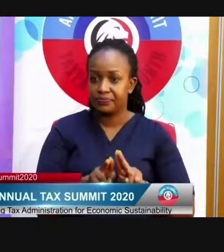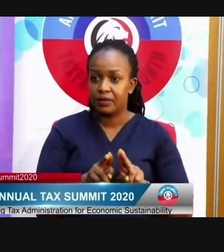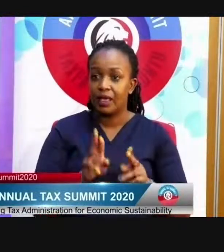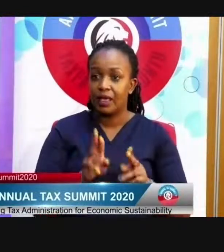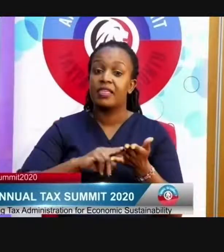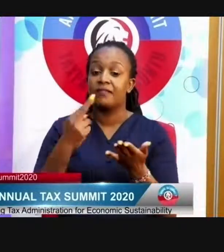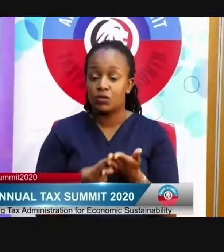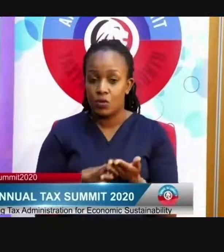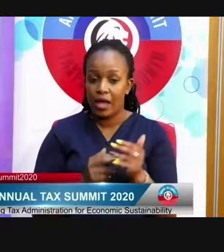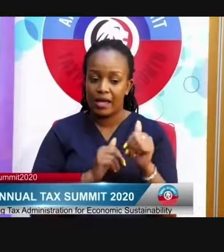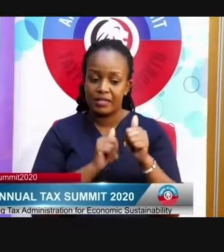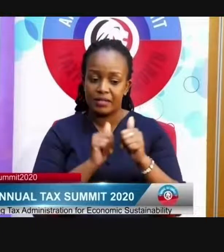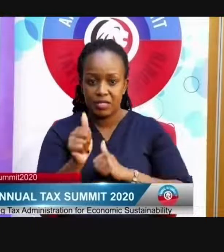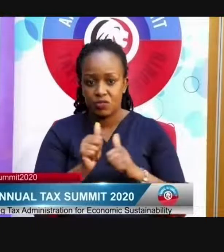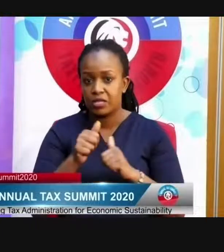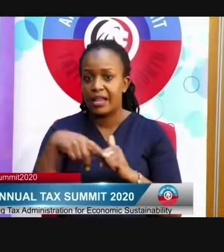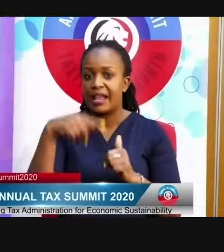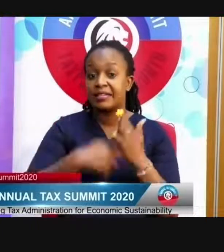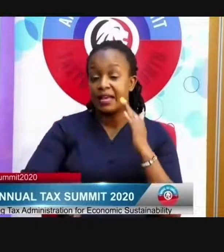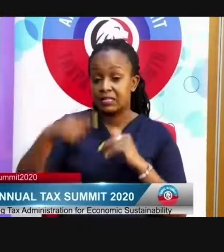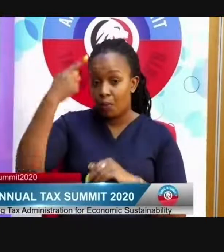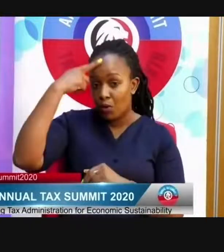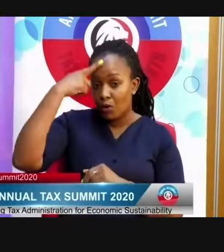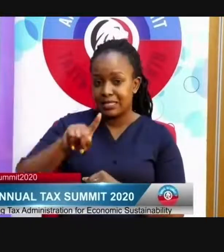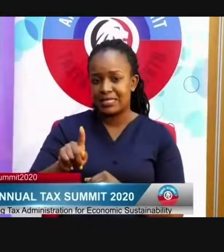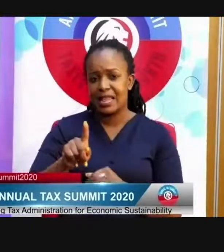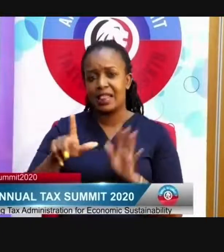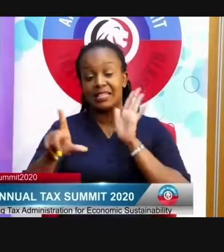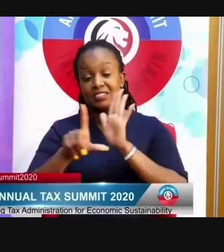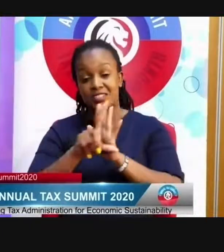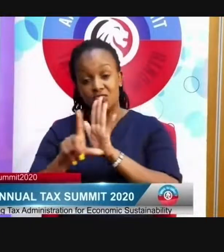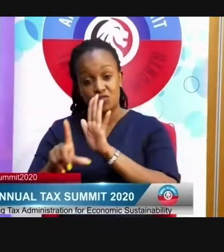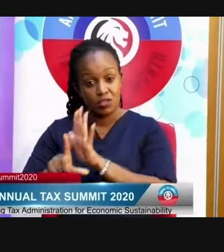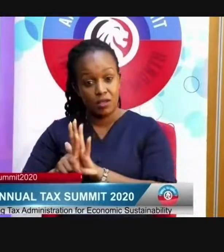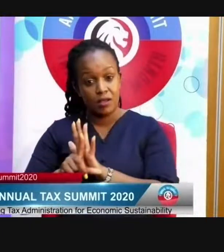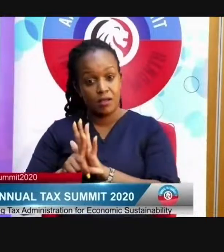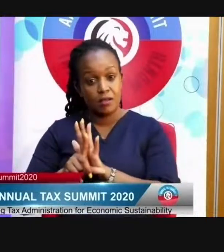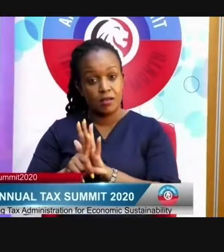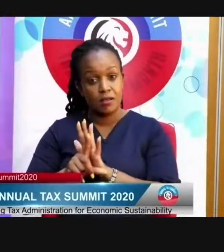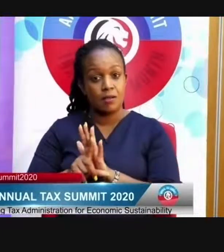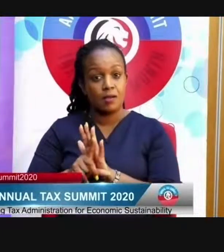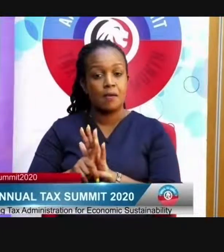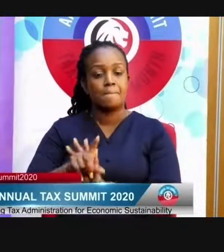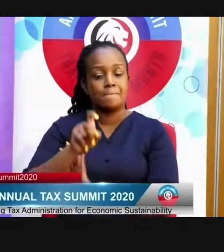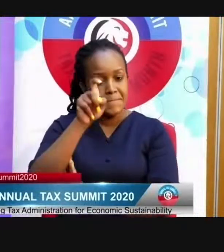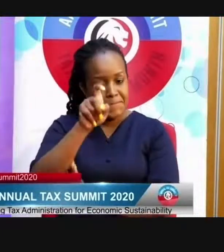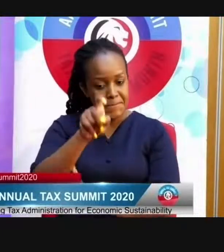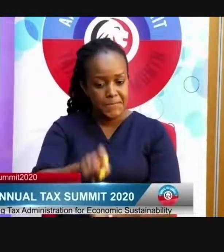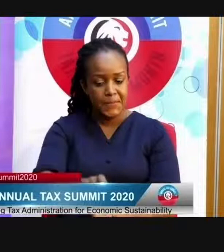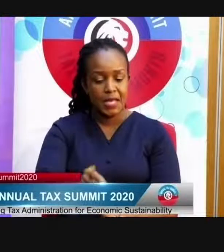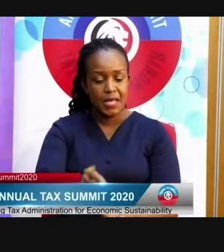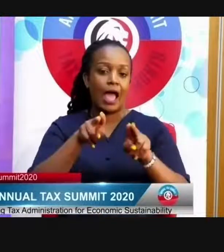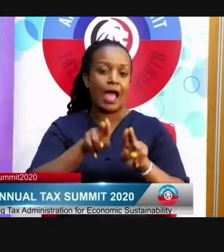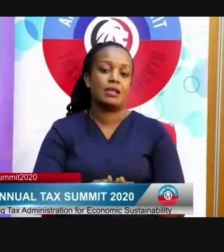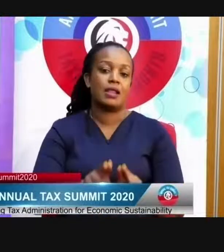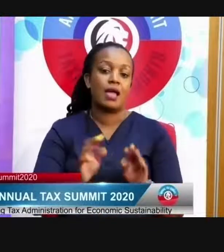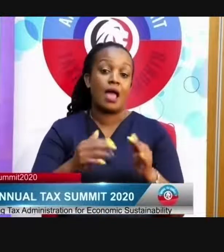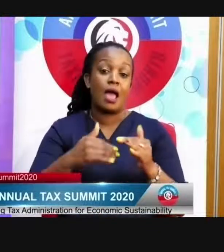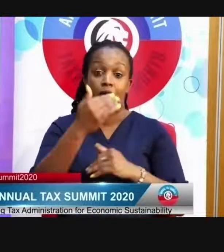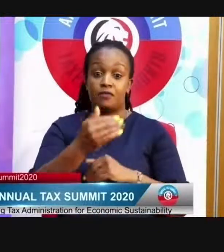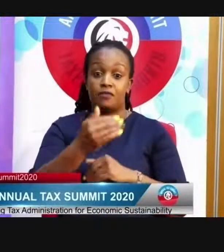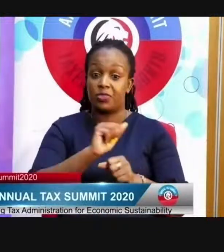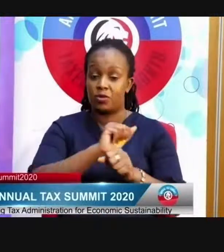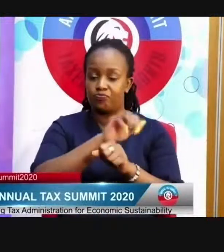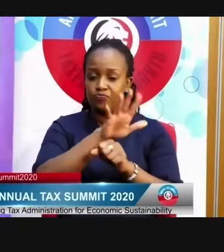tax policy, legislation is going to take the center stage in a post-COVID-19 recovery, because we are